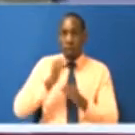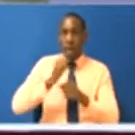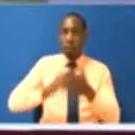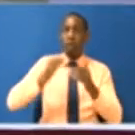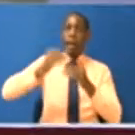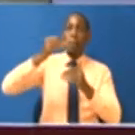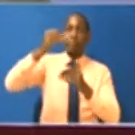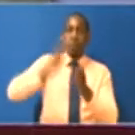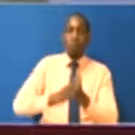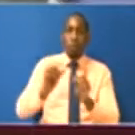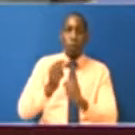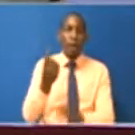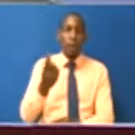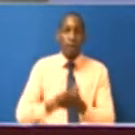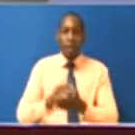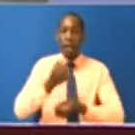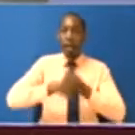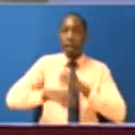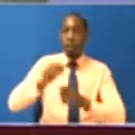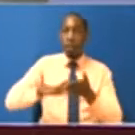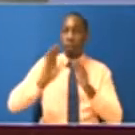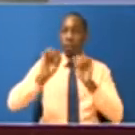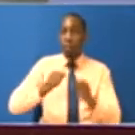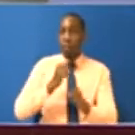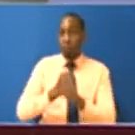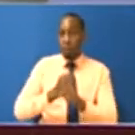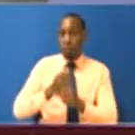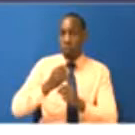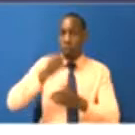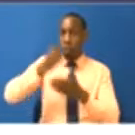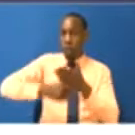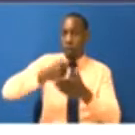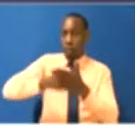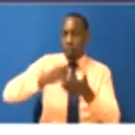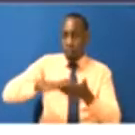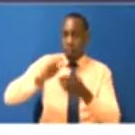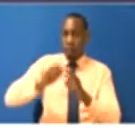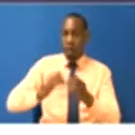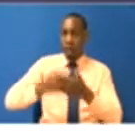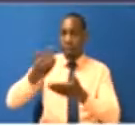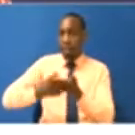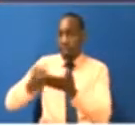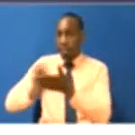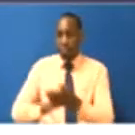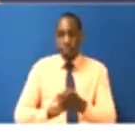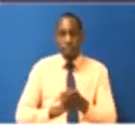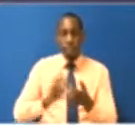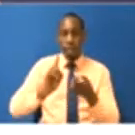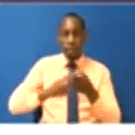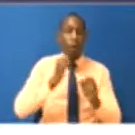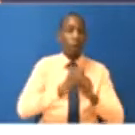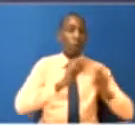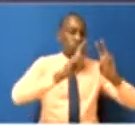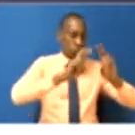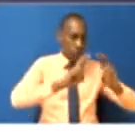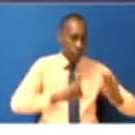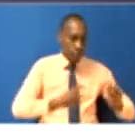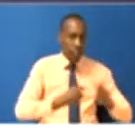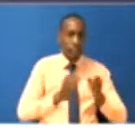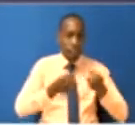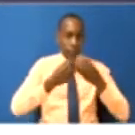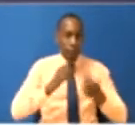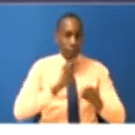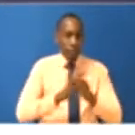forward in in one word what more can they do to build up from what's happened here tonight i think do some research and get more